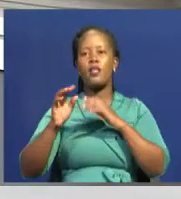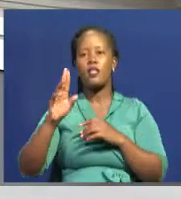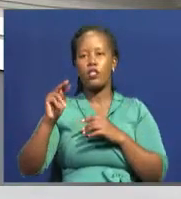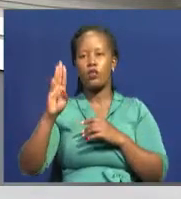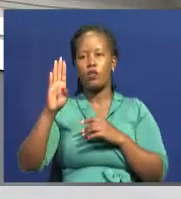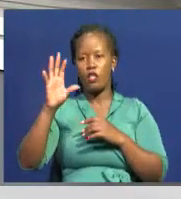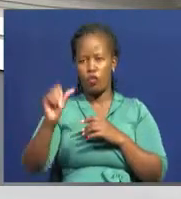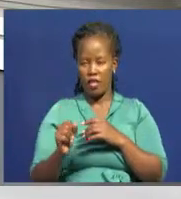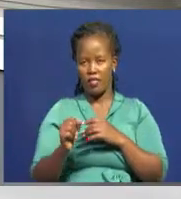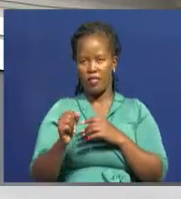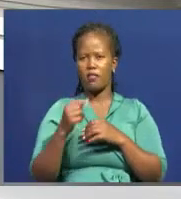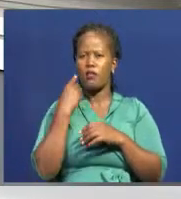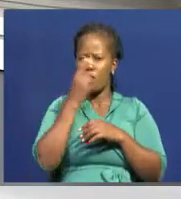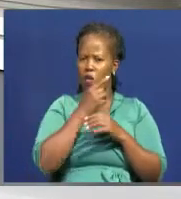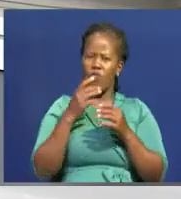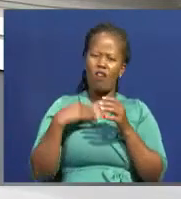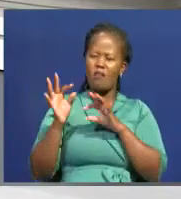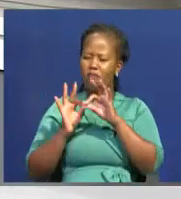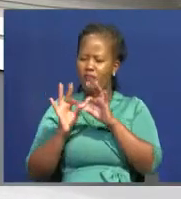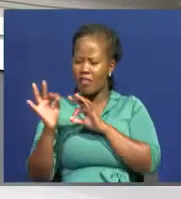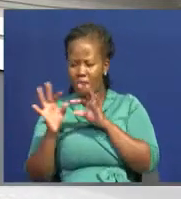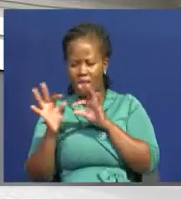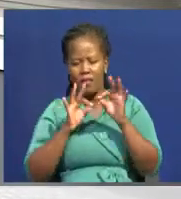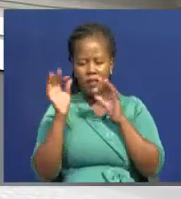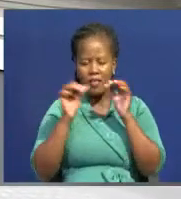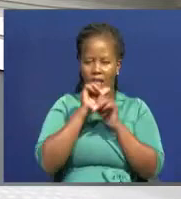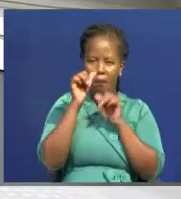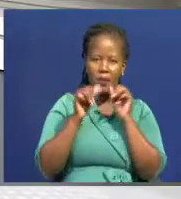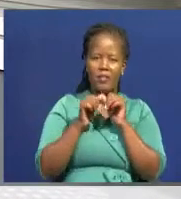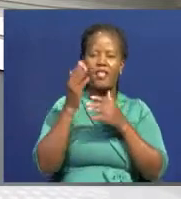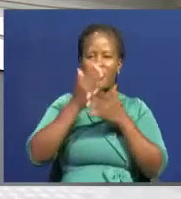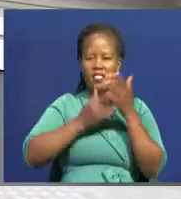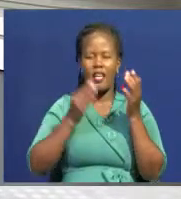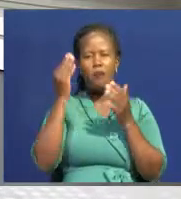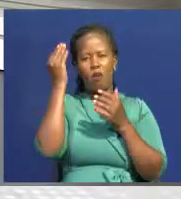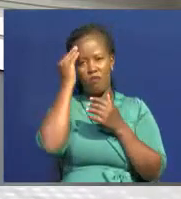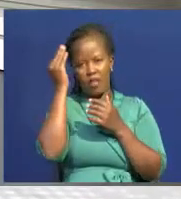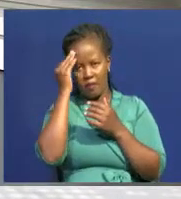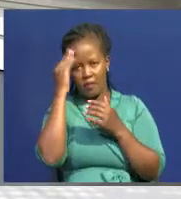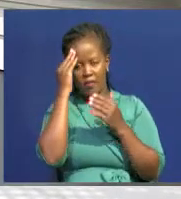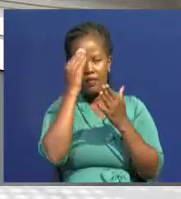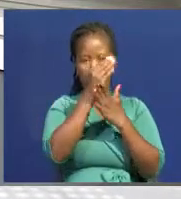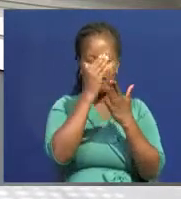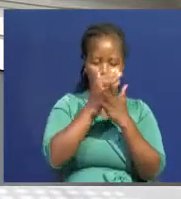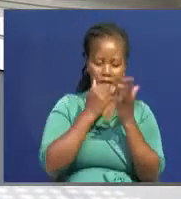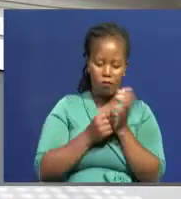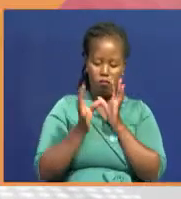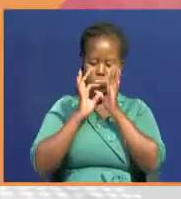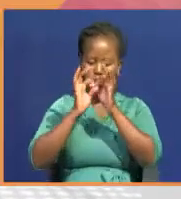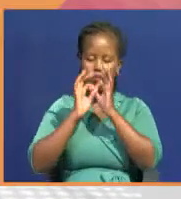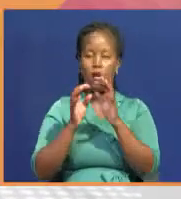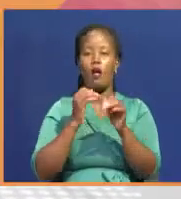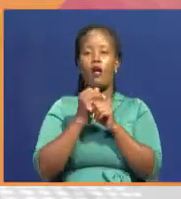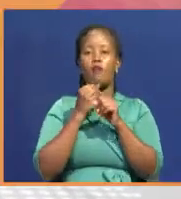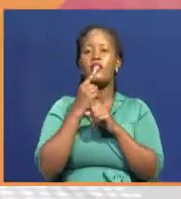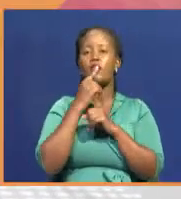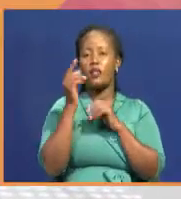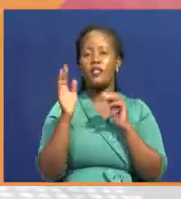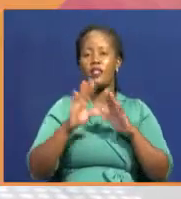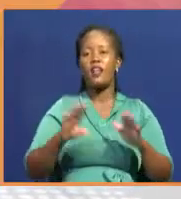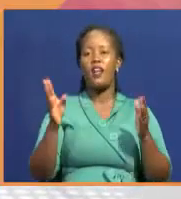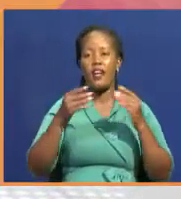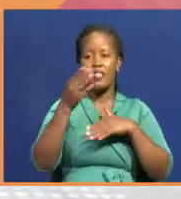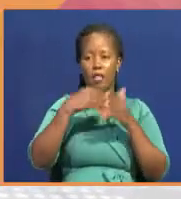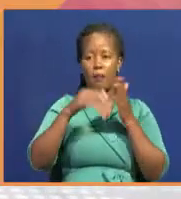Sam Ochieng, giving us a glimpse of some of the courses that are indeed geared and tailor-made to ensure that the real